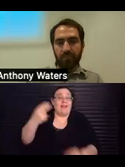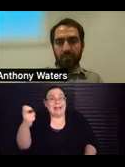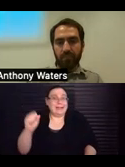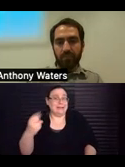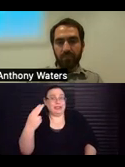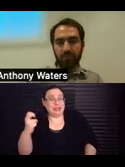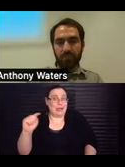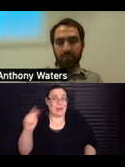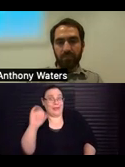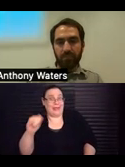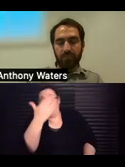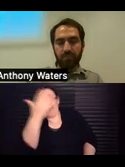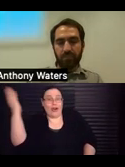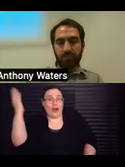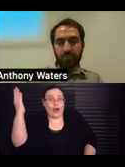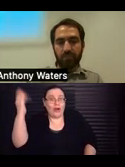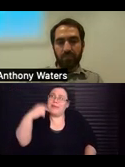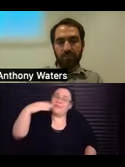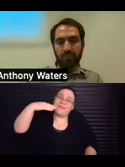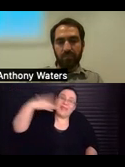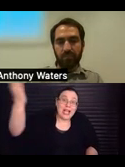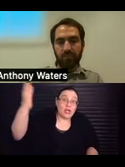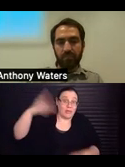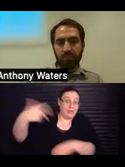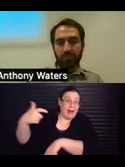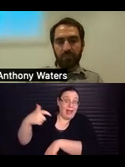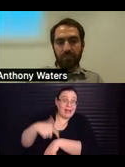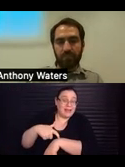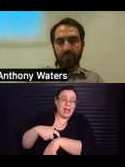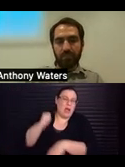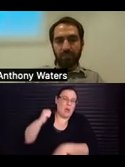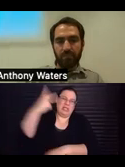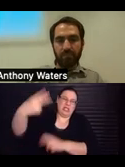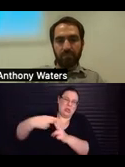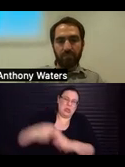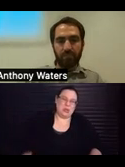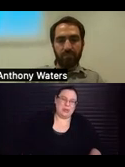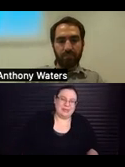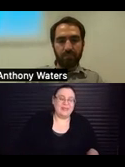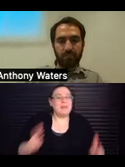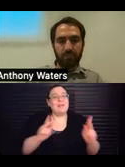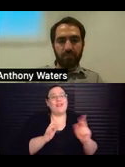or they are, thanks. But next time, I won't be seeing them soon.